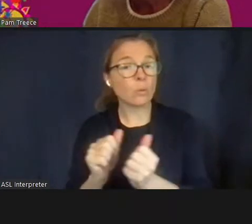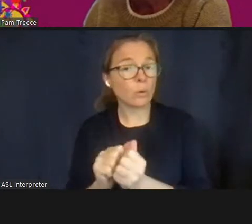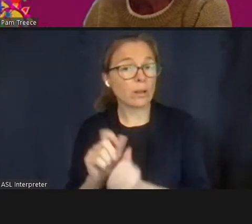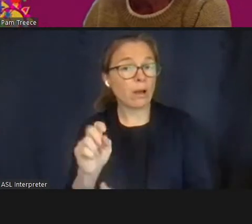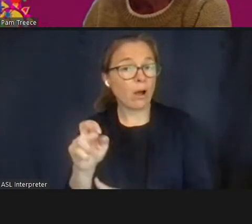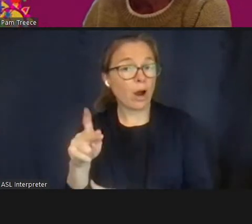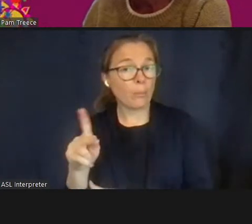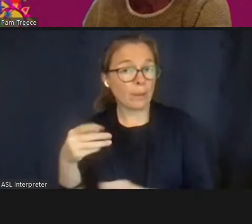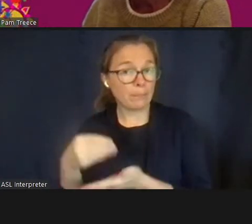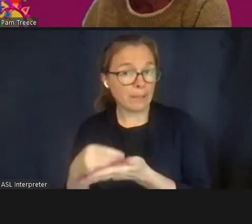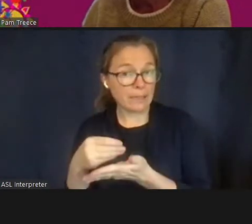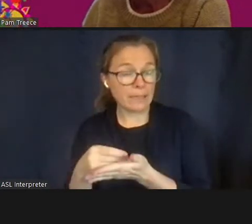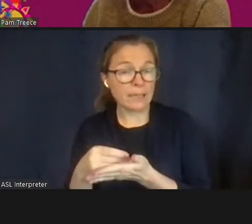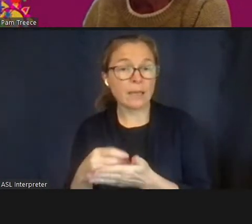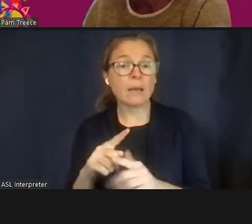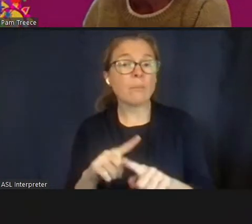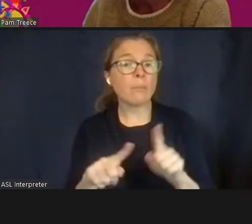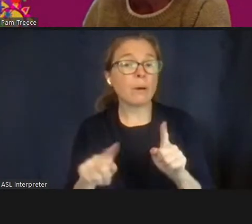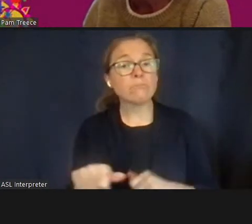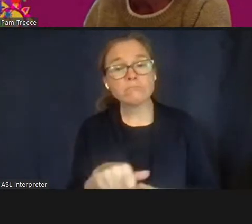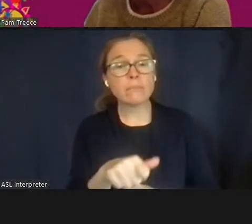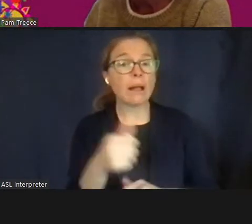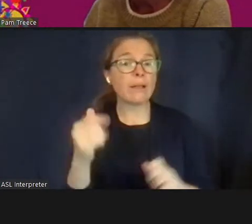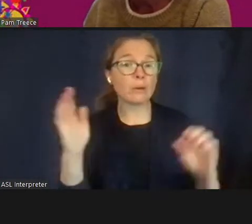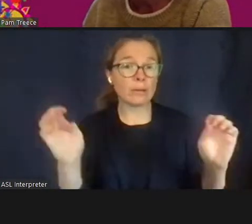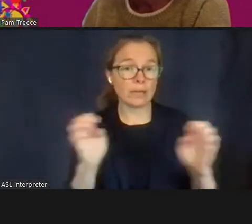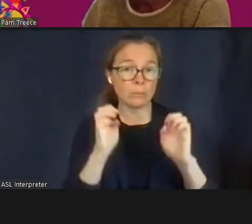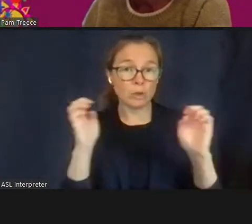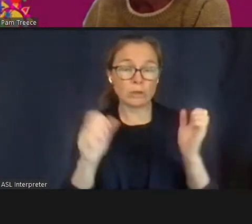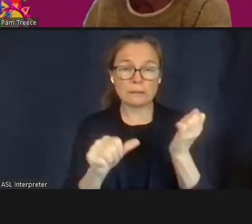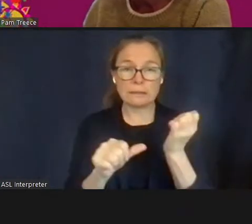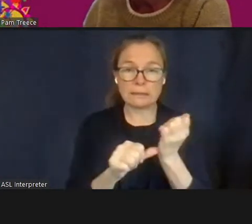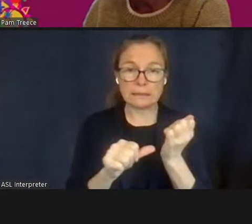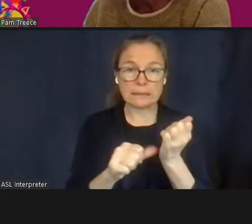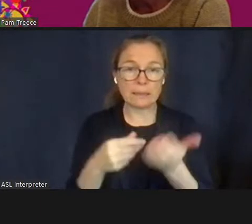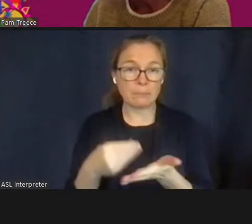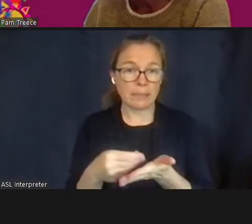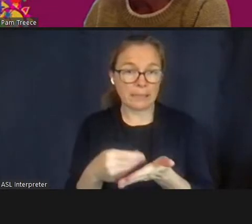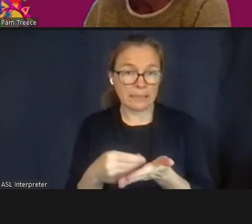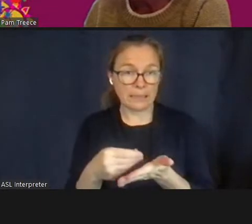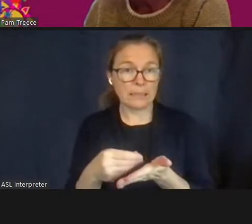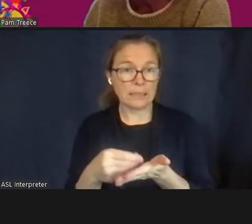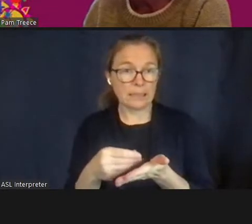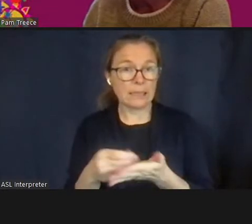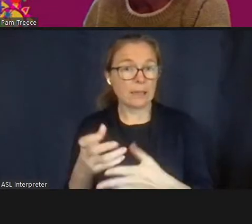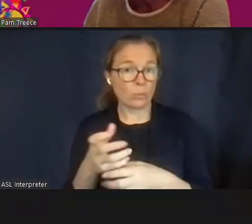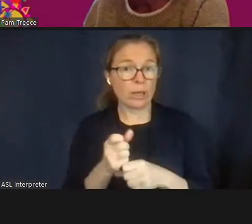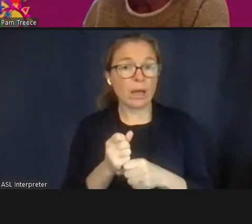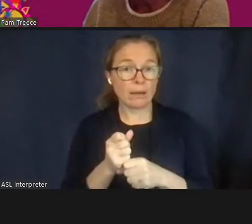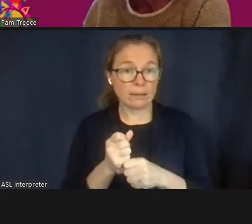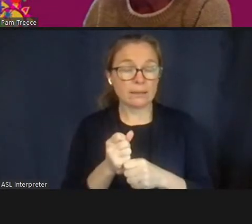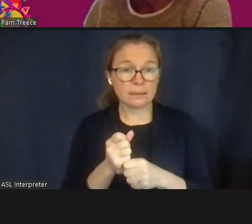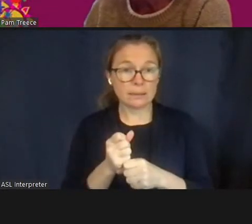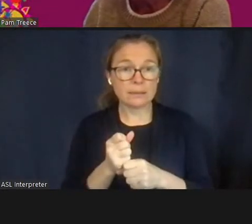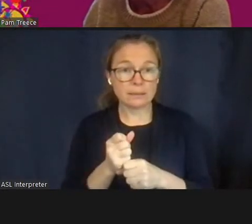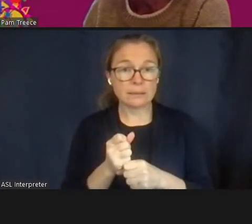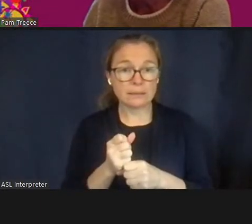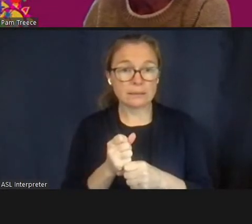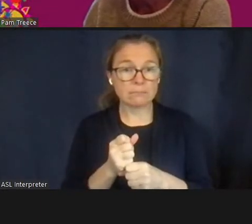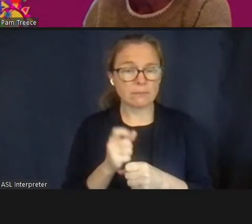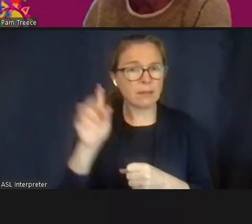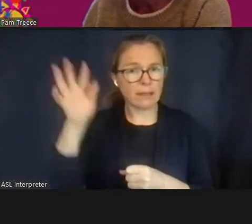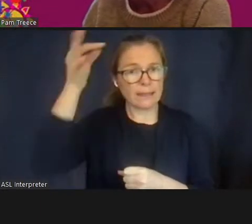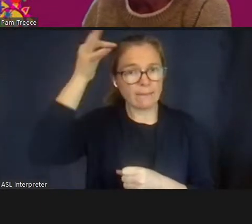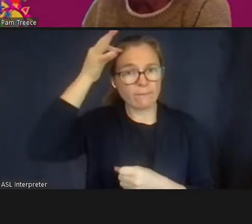but also with other emergency assistance dollars that we have received through the federal